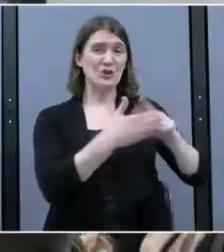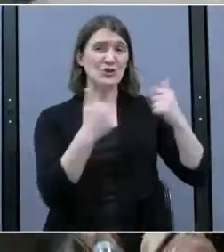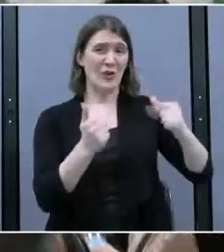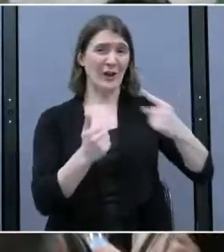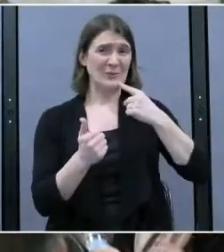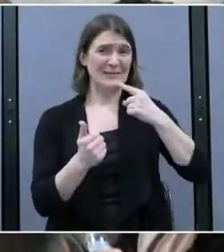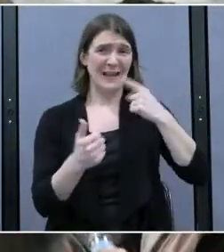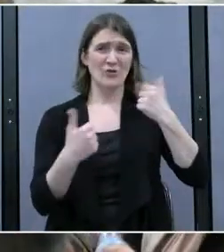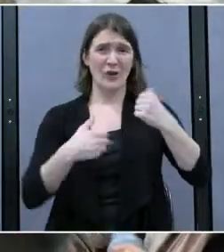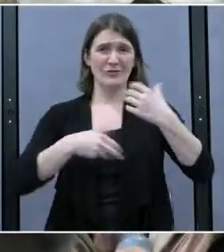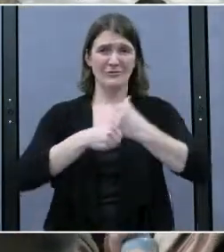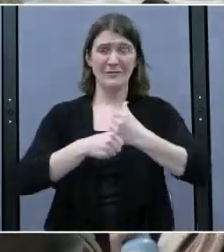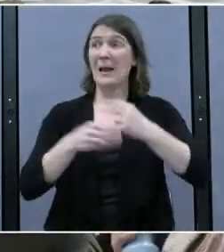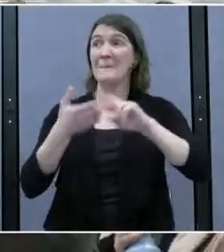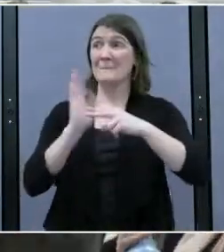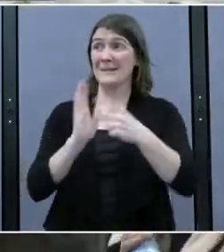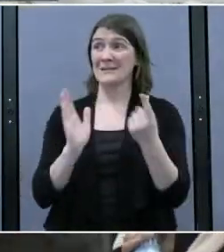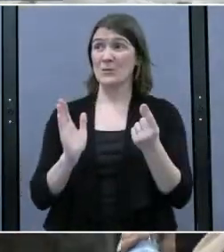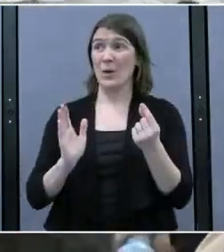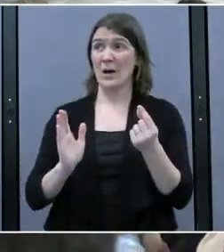saying, but in other words,